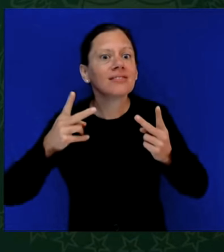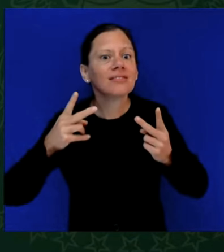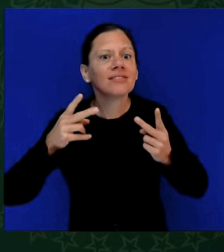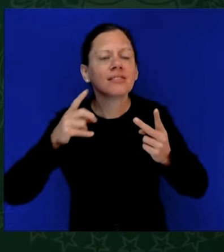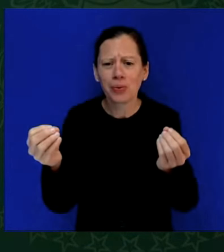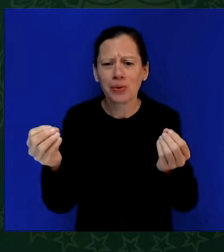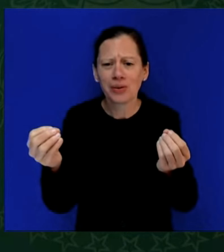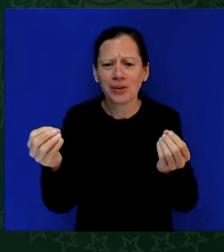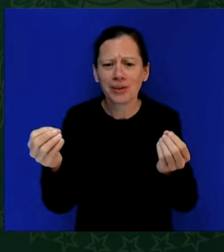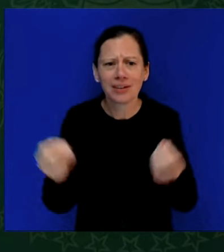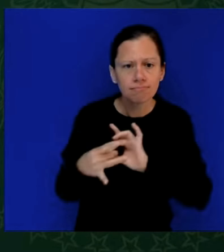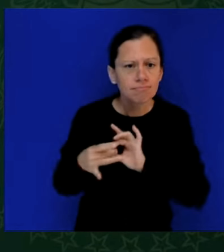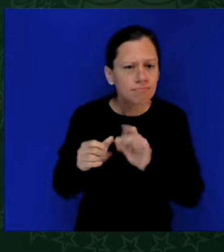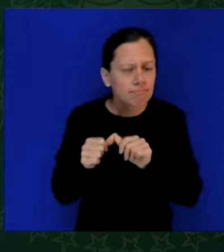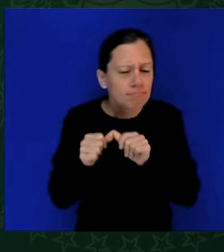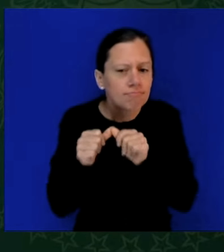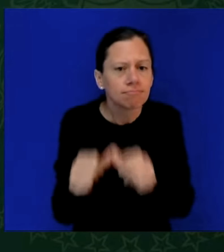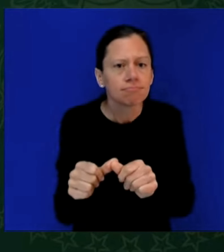because of this